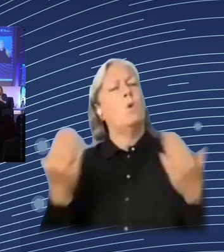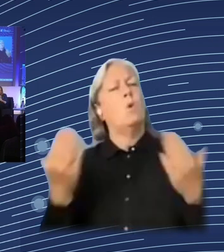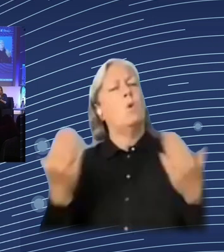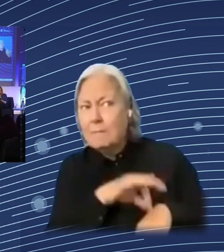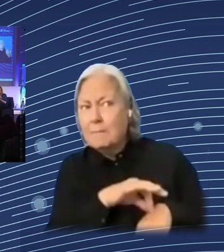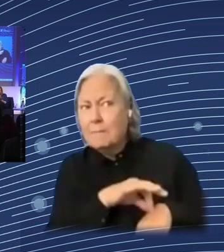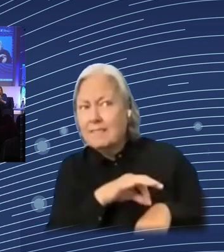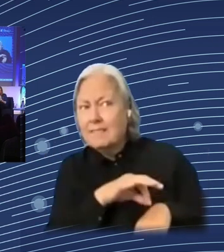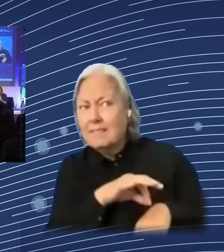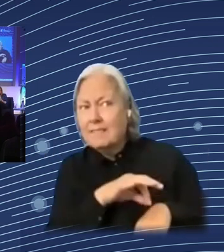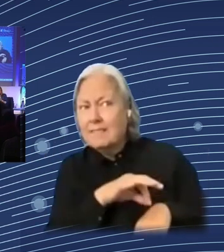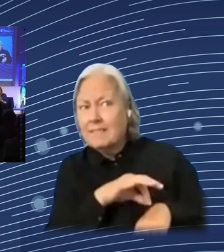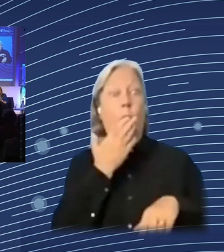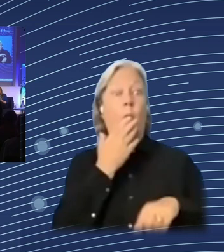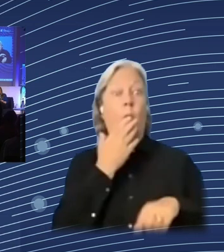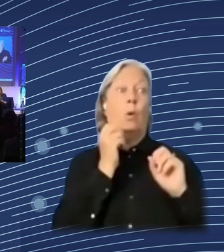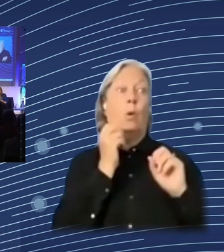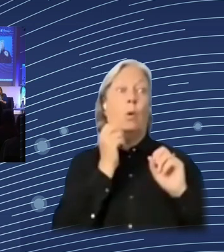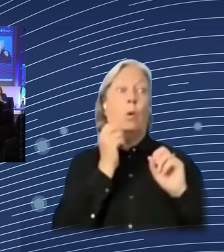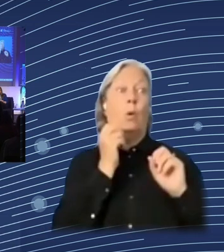Okay, let's hurry.